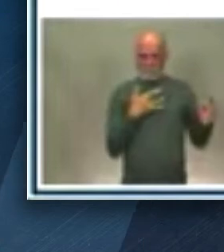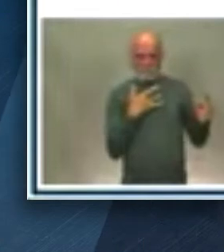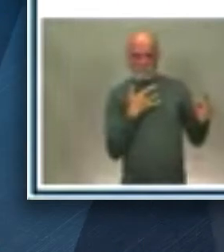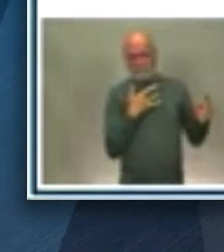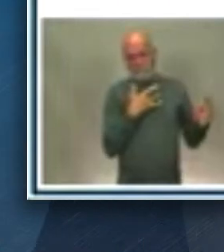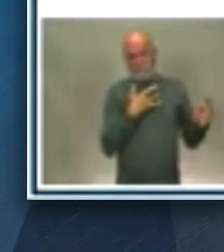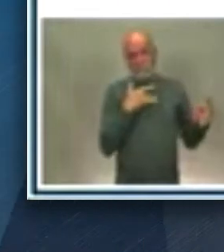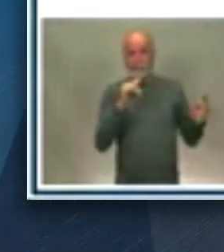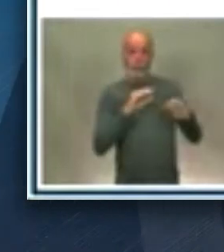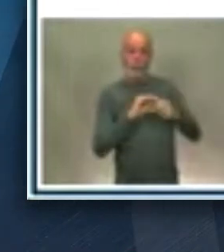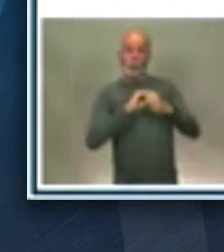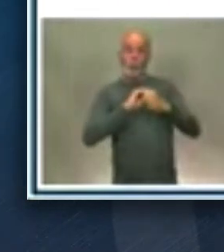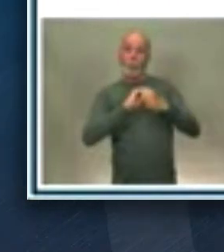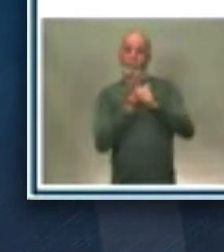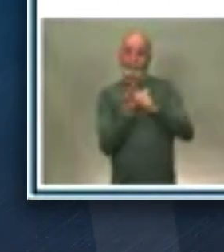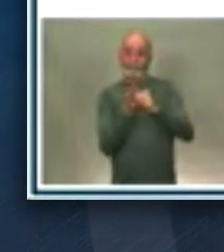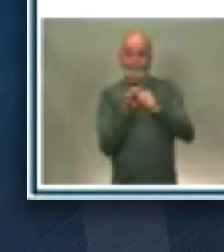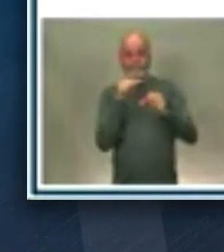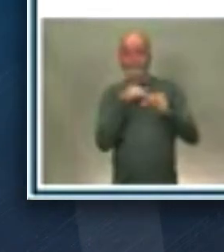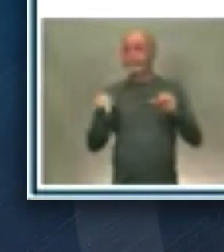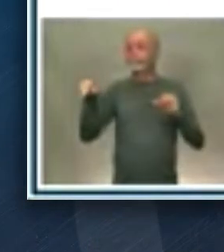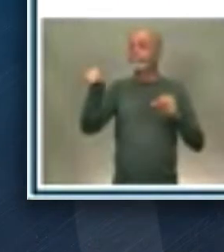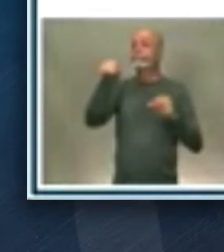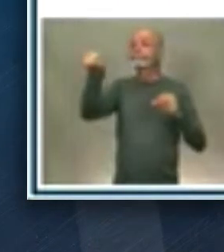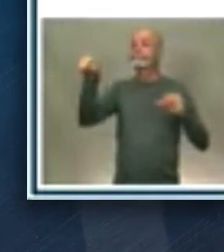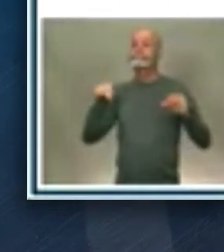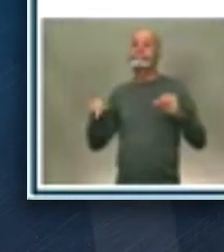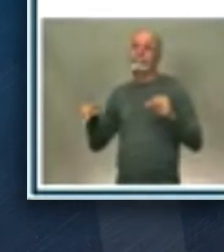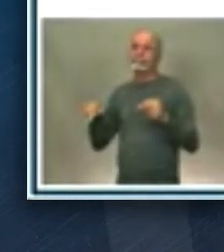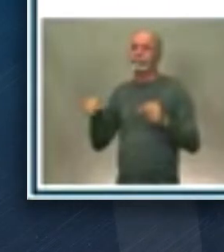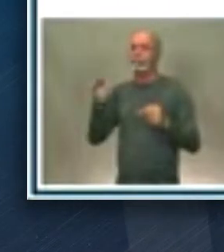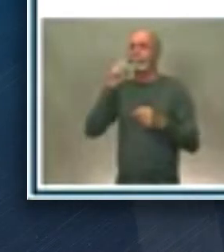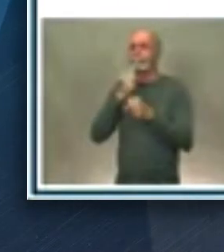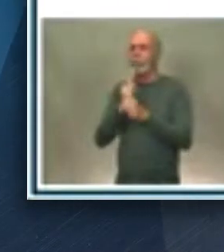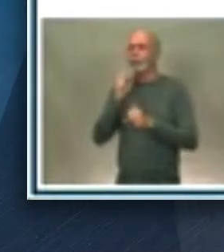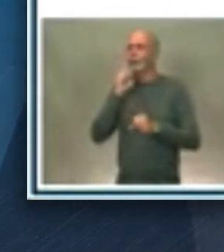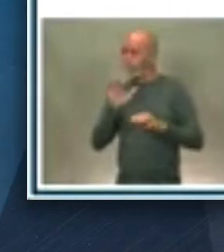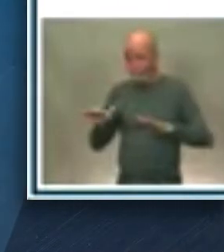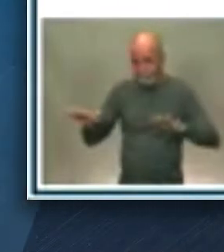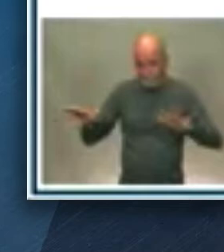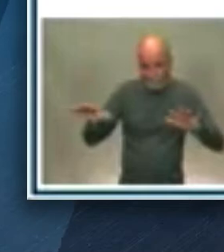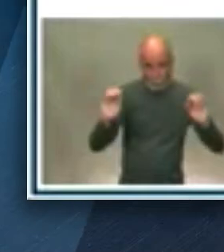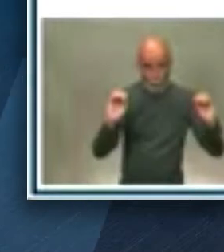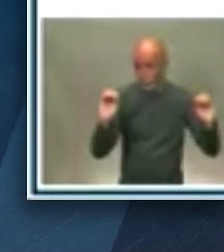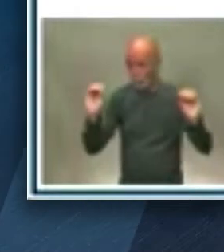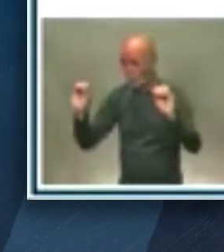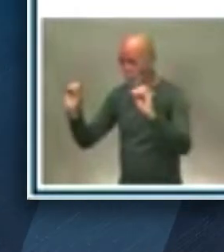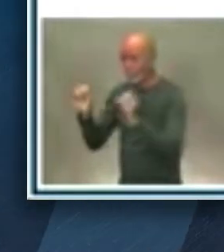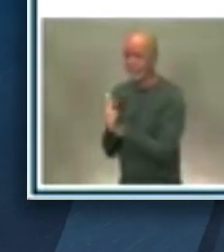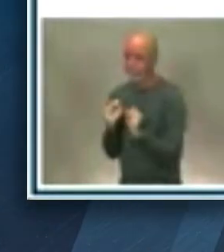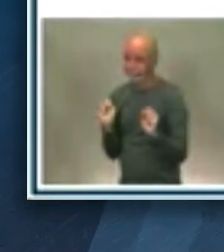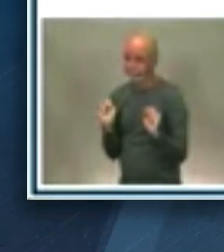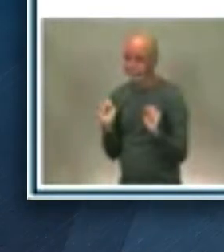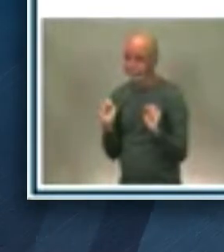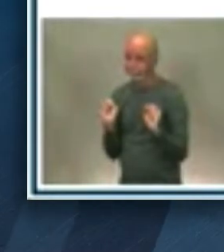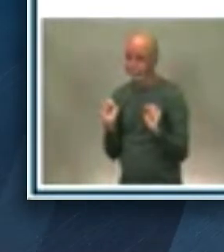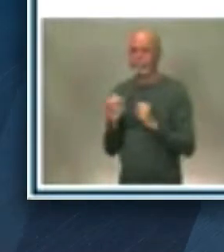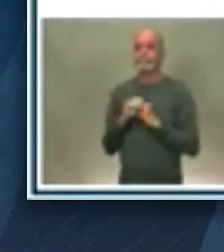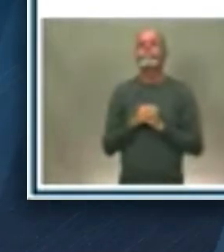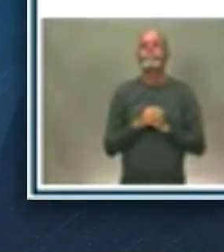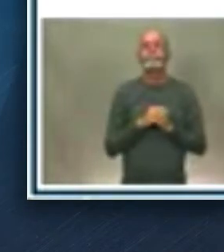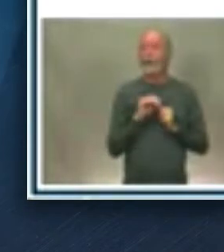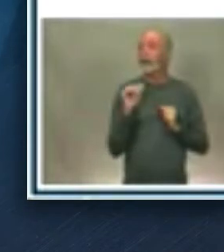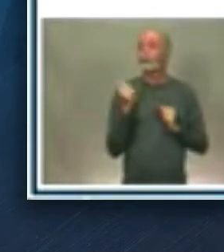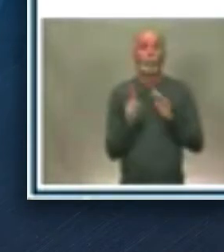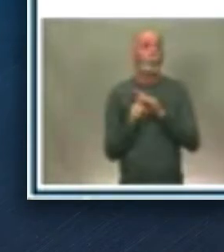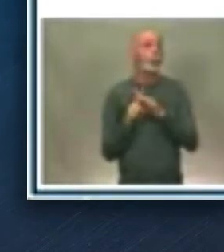COVID response, as it's put forward, will make sure that everyone is safe, and there's no other elements